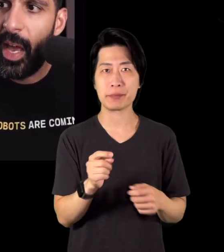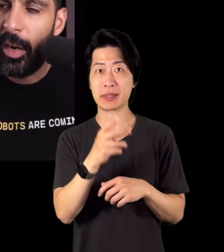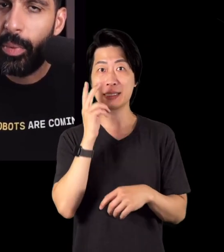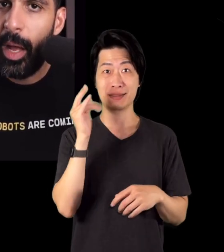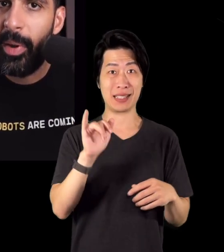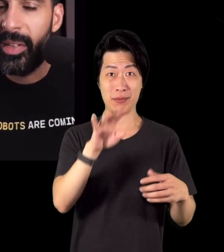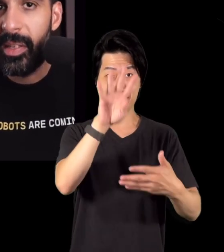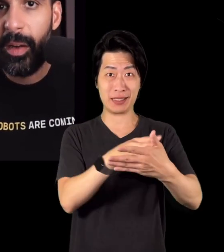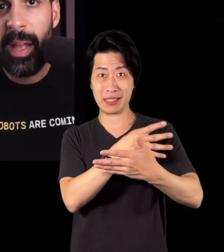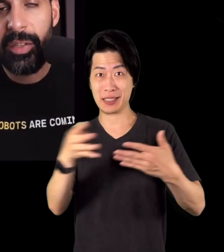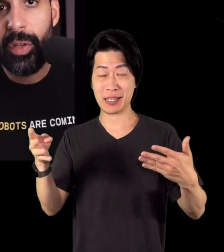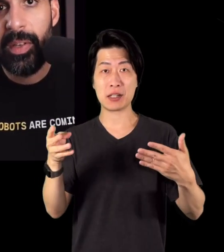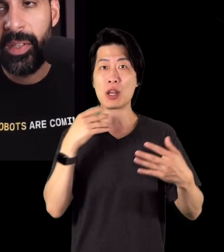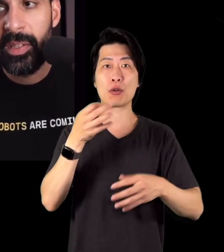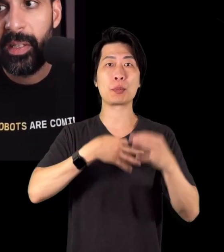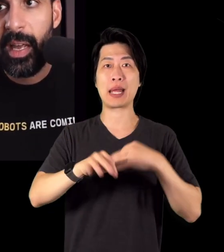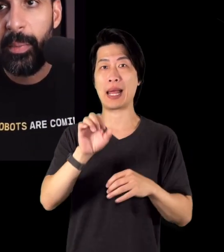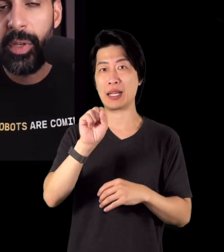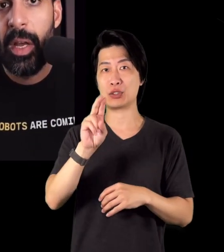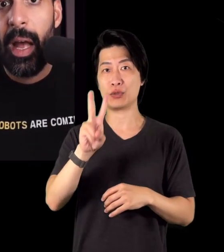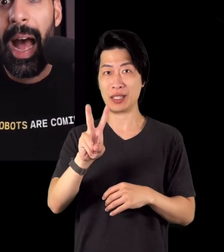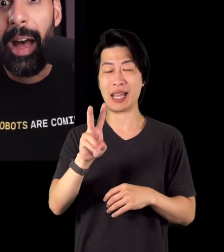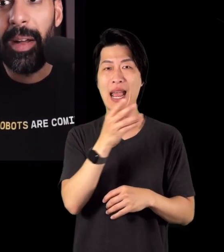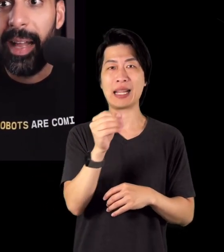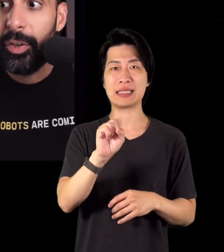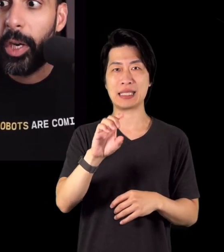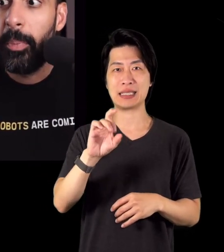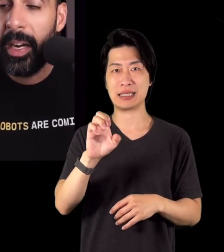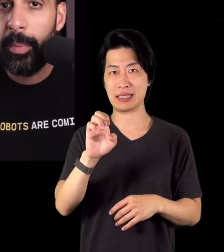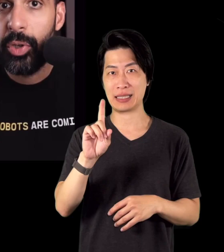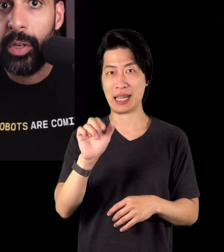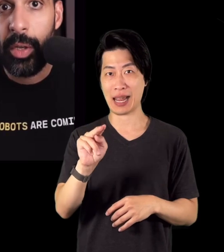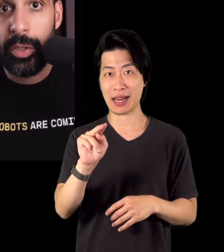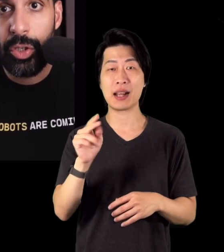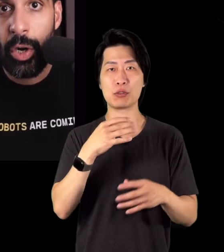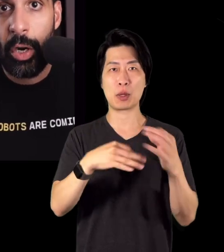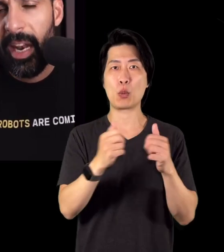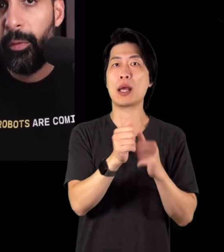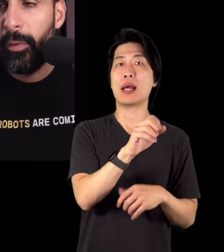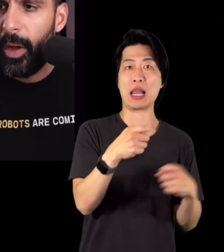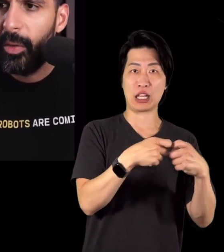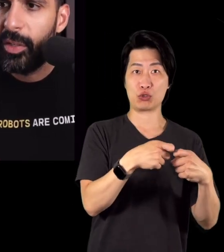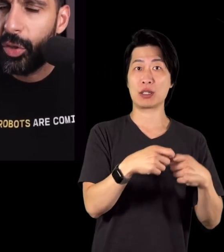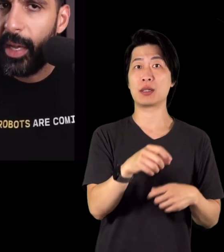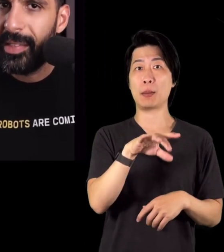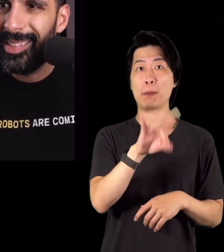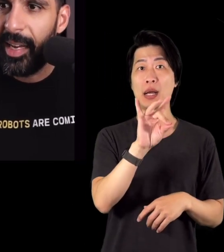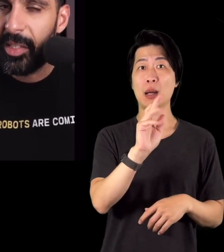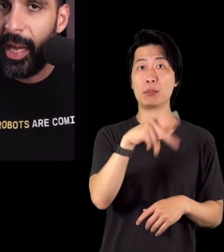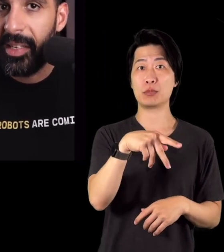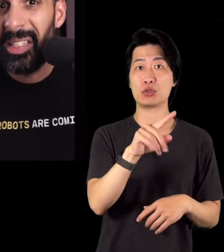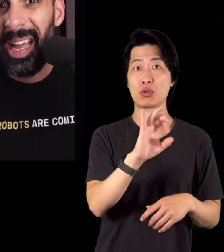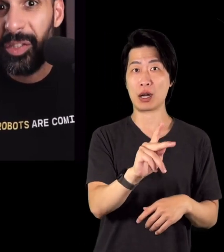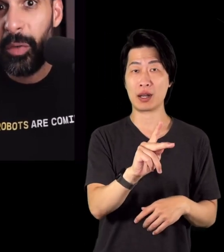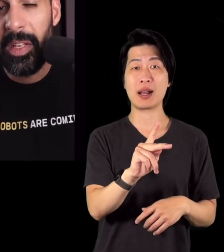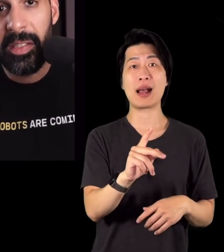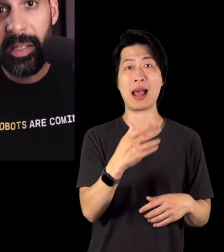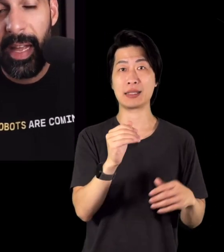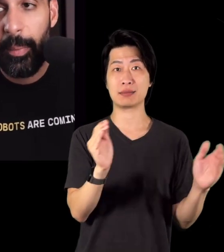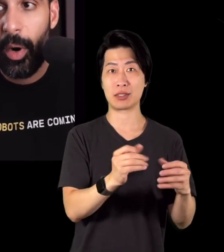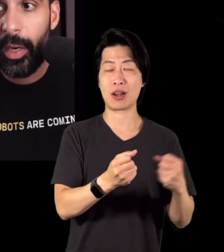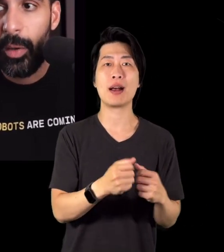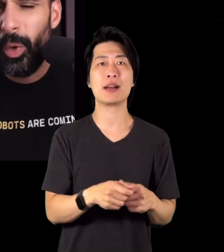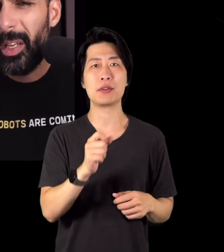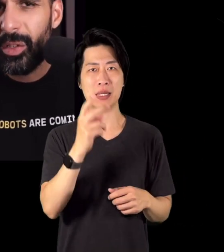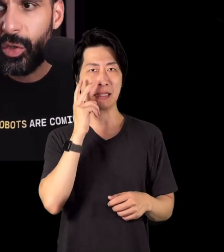previous scatter plot, but instead of SUVs and sedans, I have electric pickup trucks on this chart. And if we follow the trends that Tesla has in the SUV and